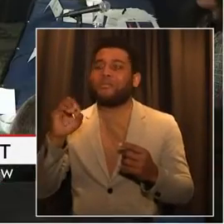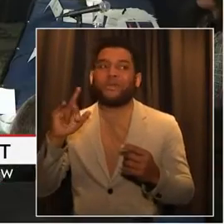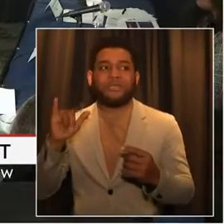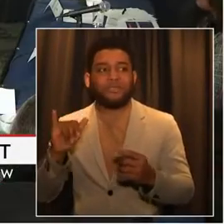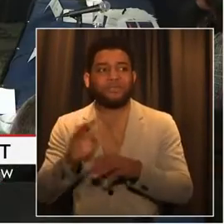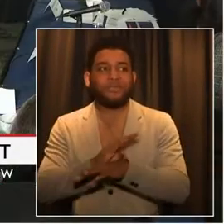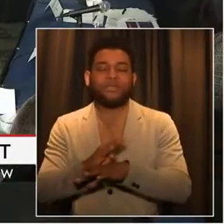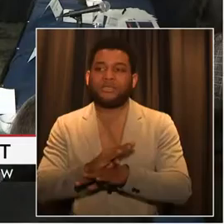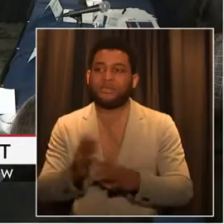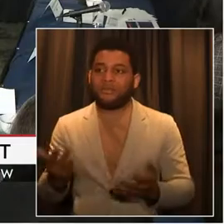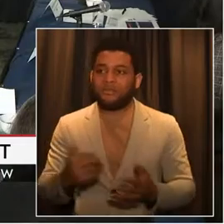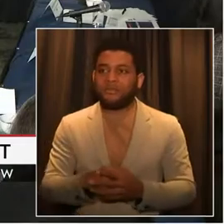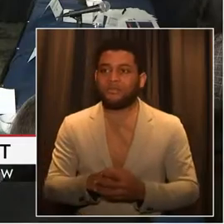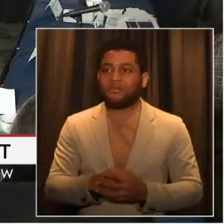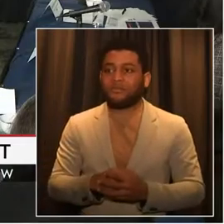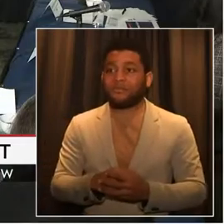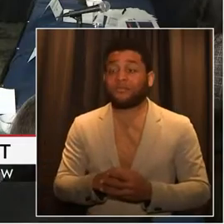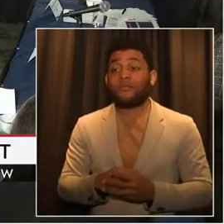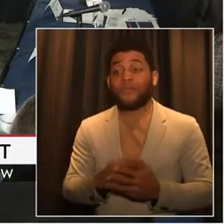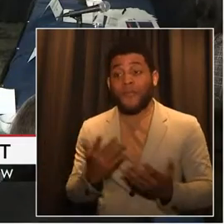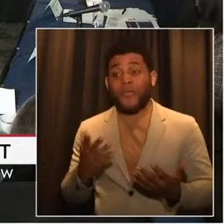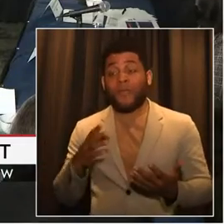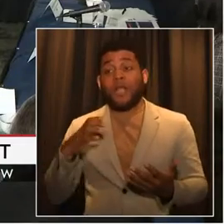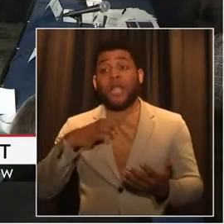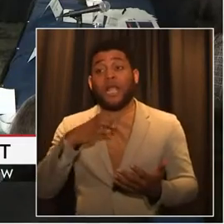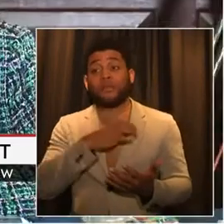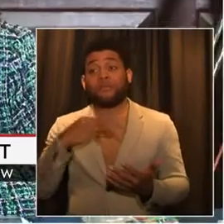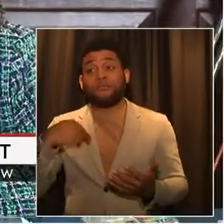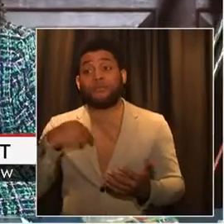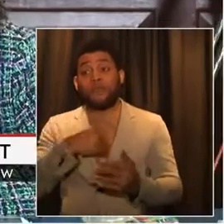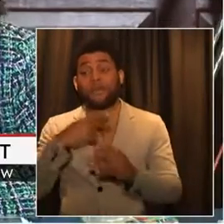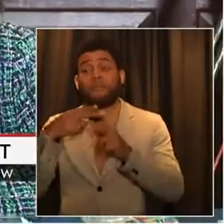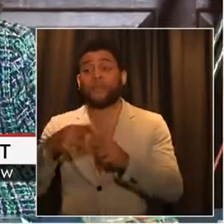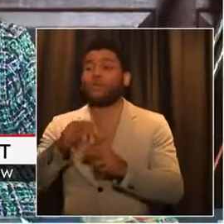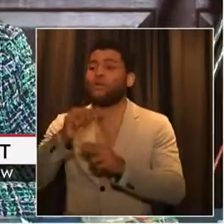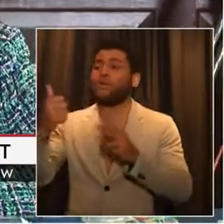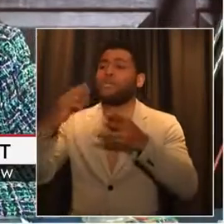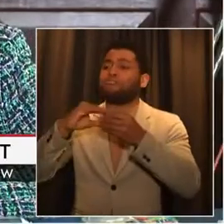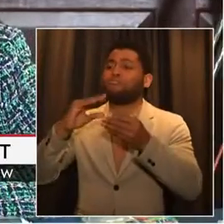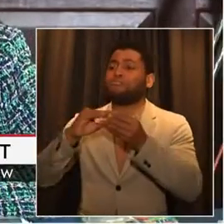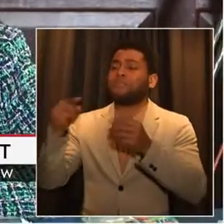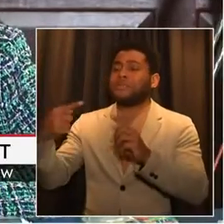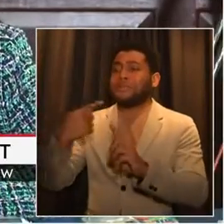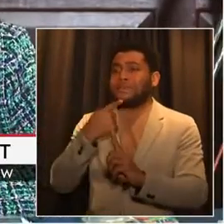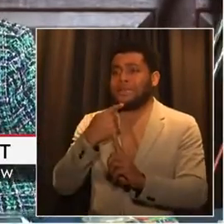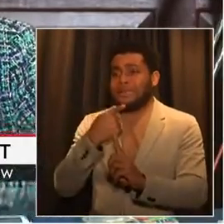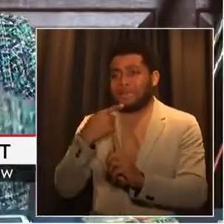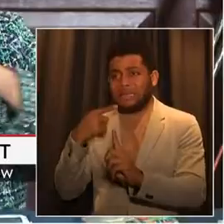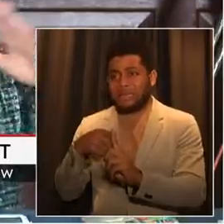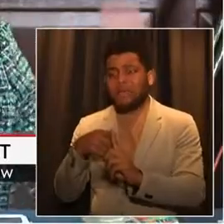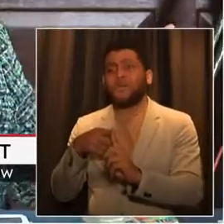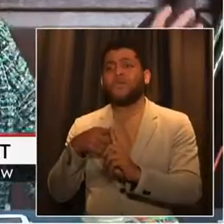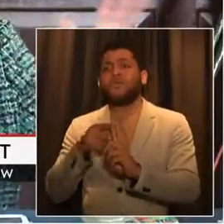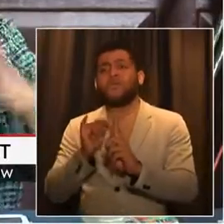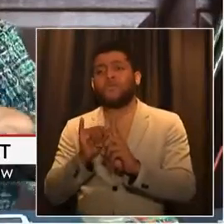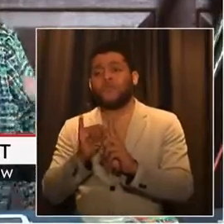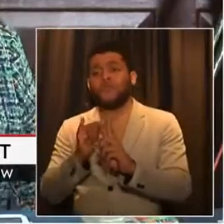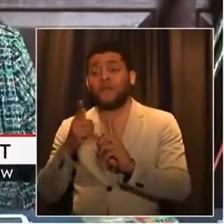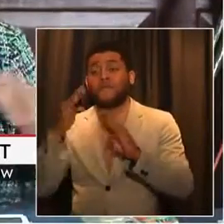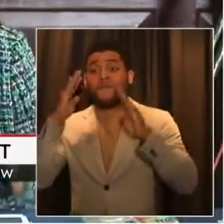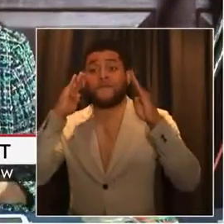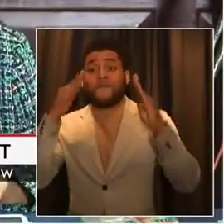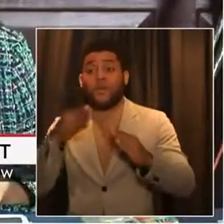But the council member raised another point that I think bears some attention, because there are a lot